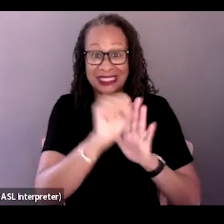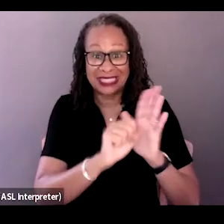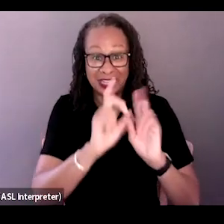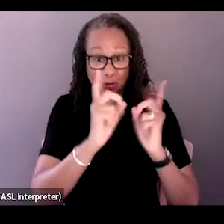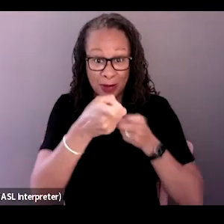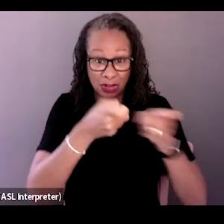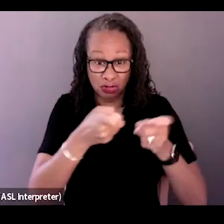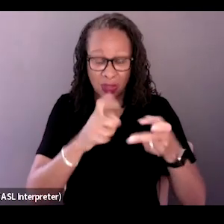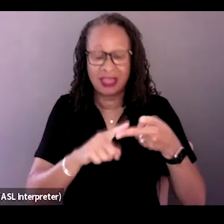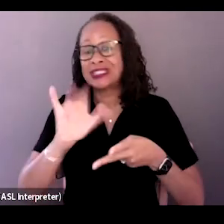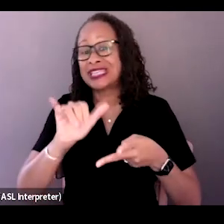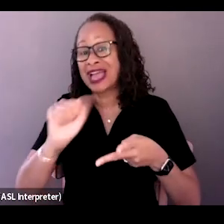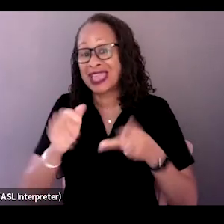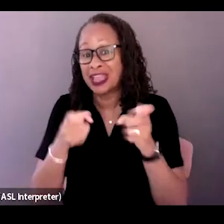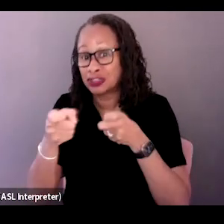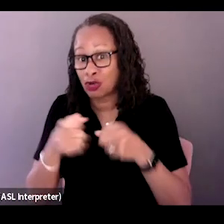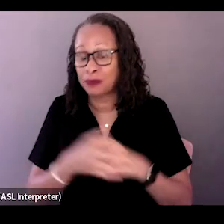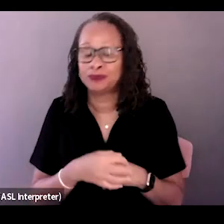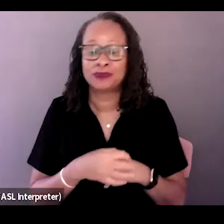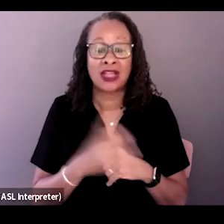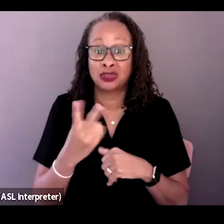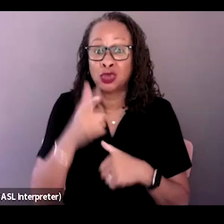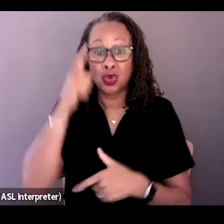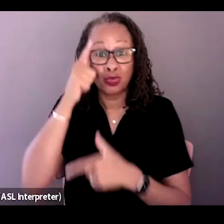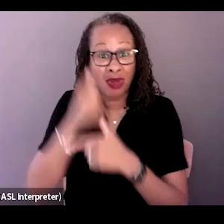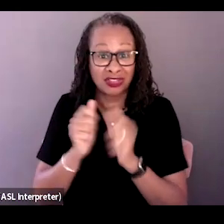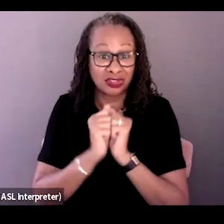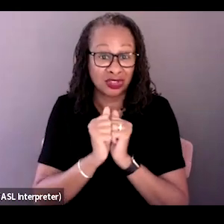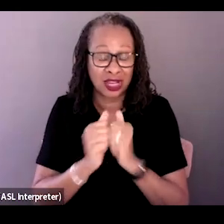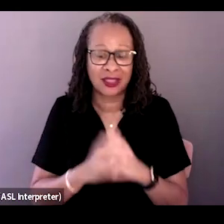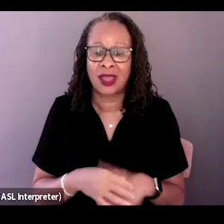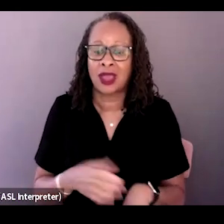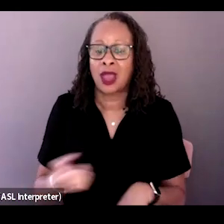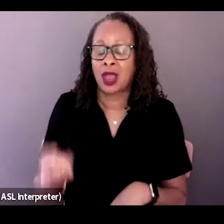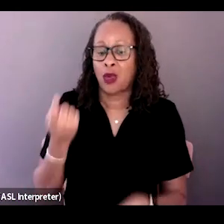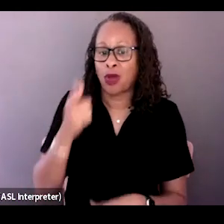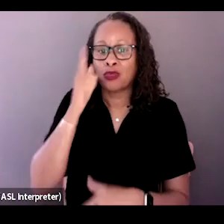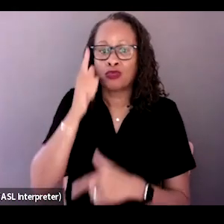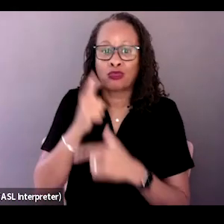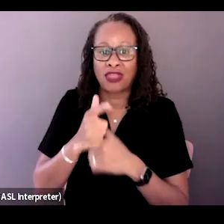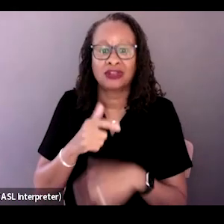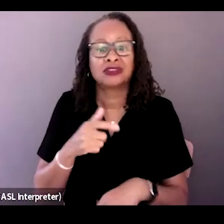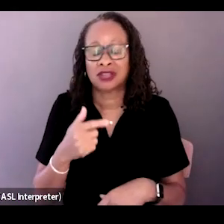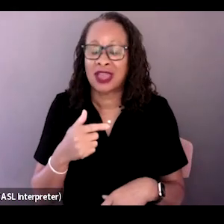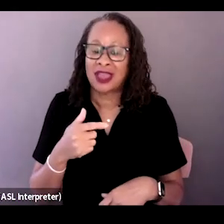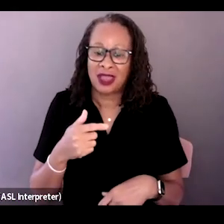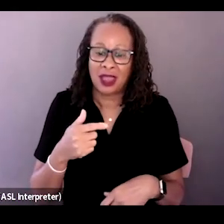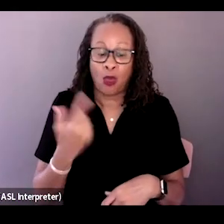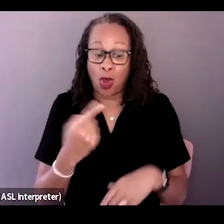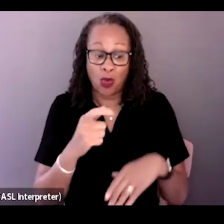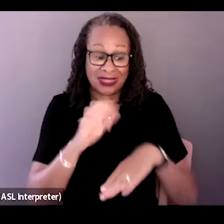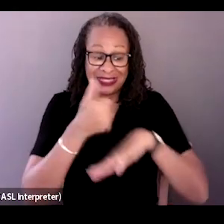was like two hands on the tummy that actually were orchestrating foreign politics. One was staging coups. The other one was sending